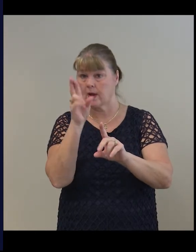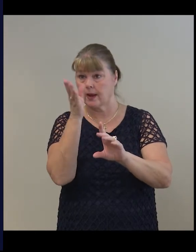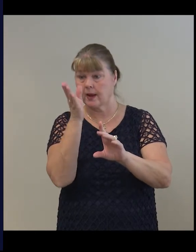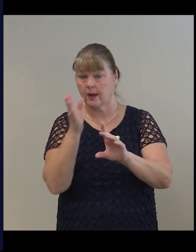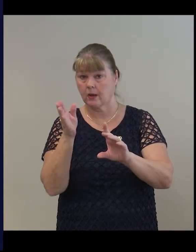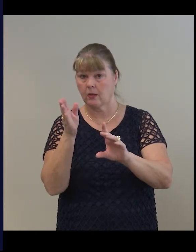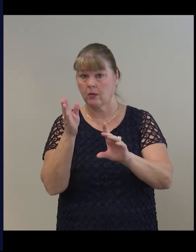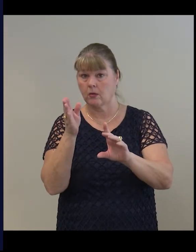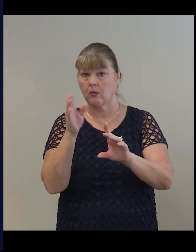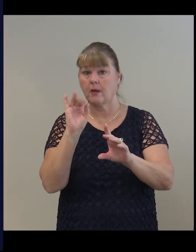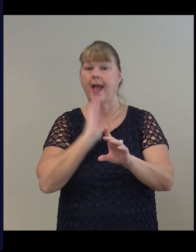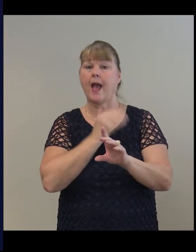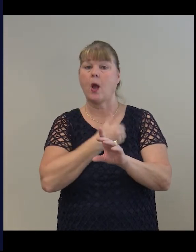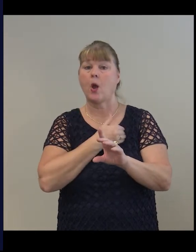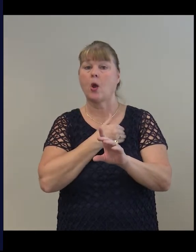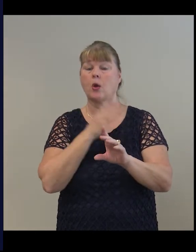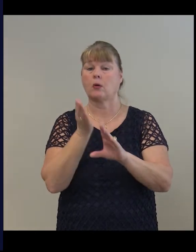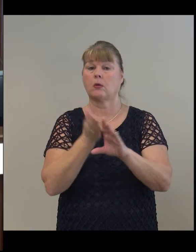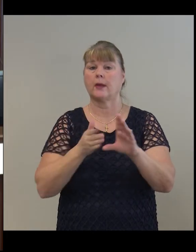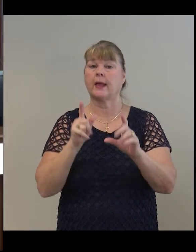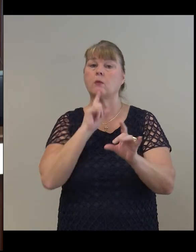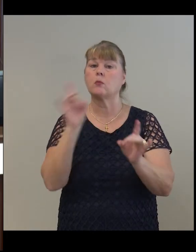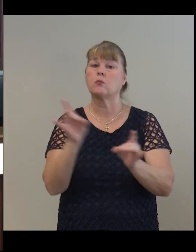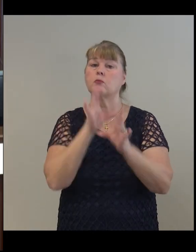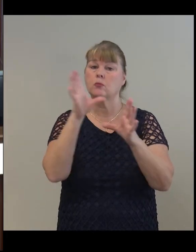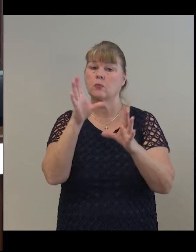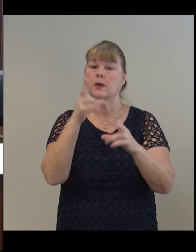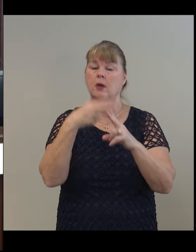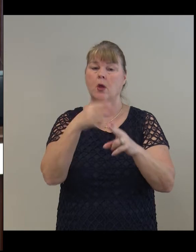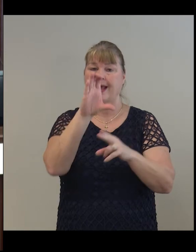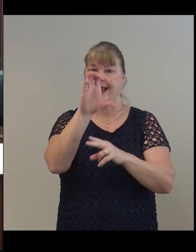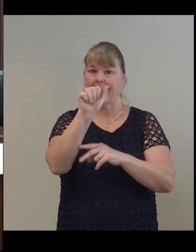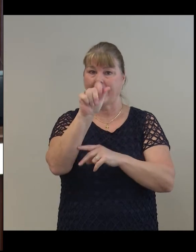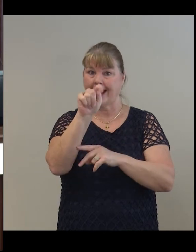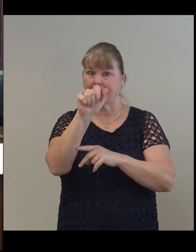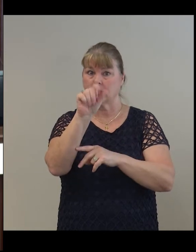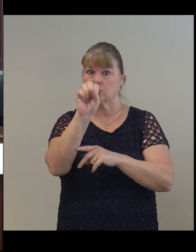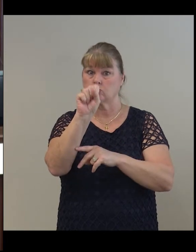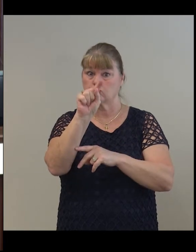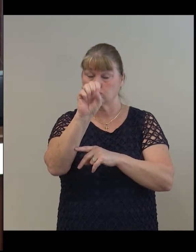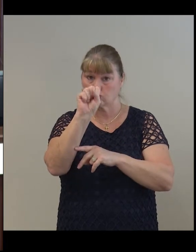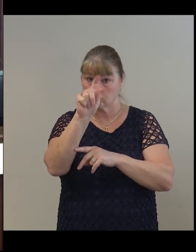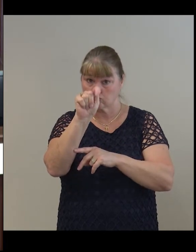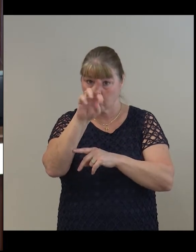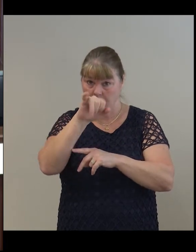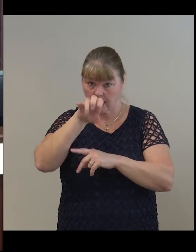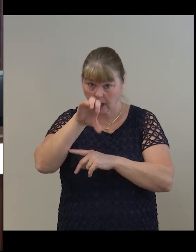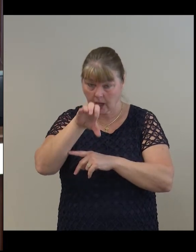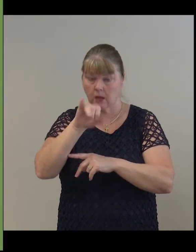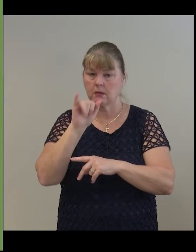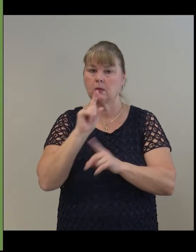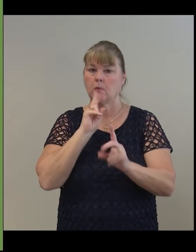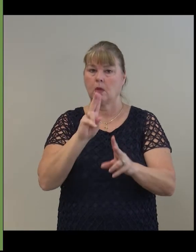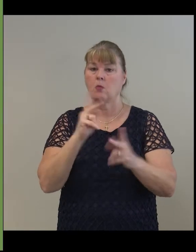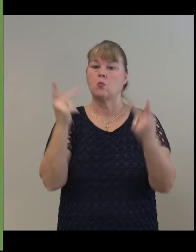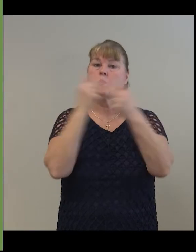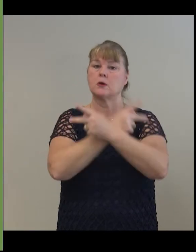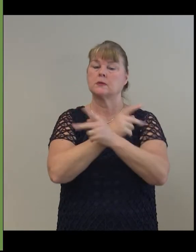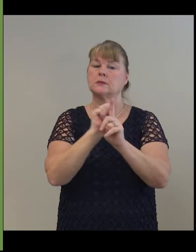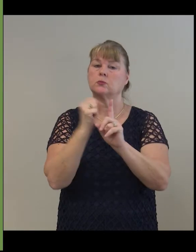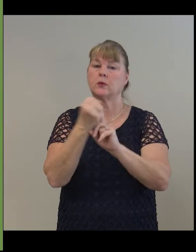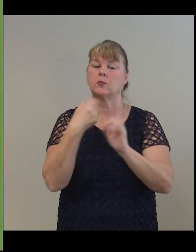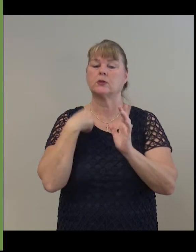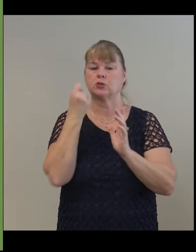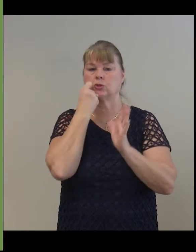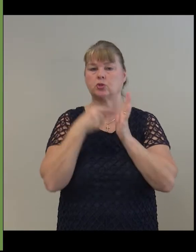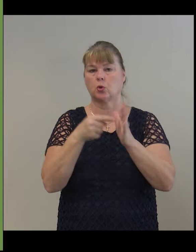we would see some of those worst case scenarios that we just showed you in those maps. All right, so